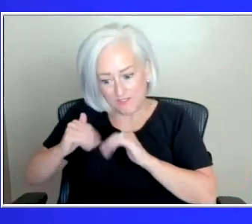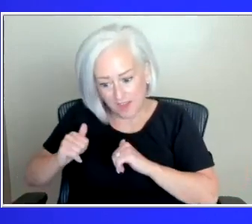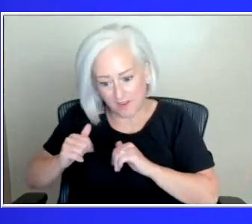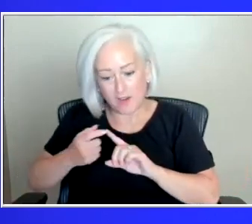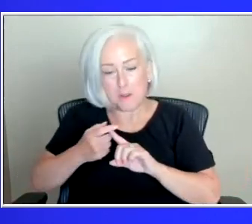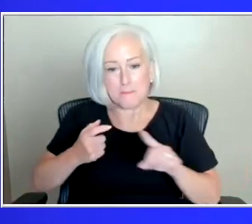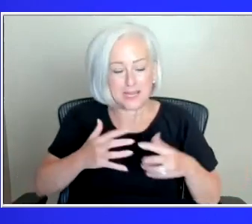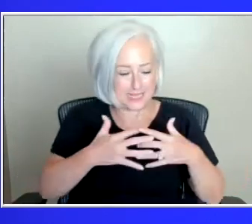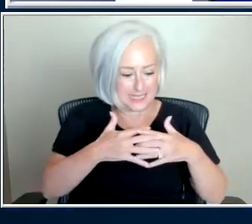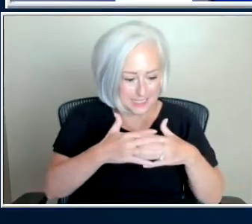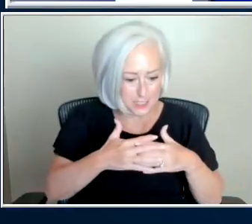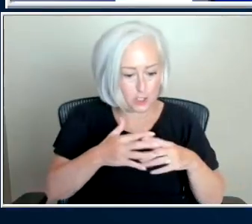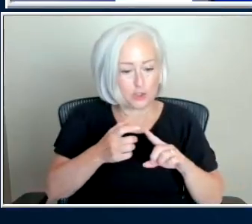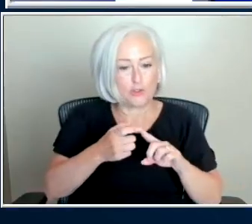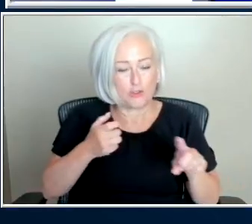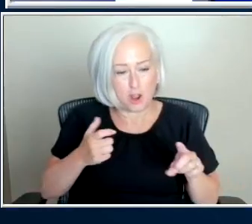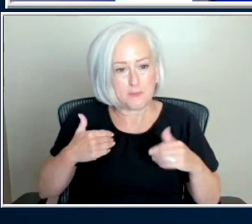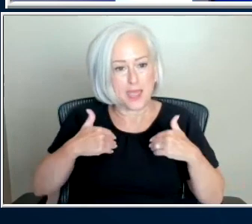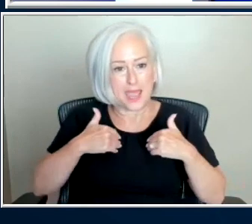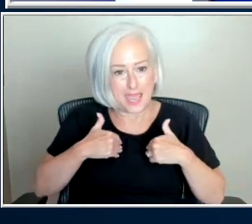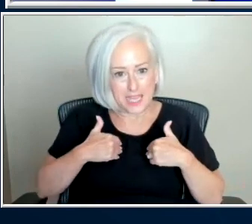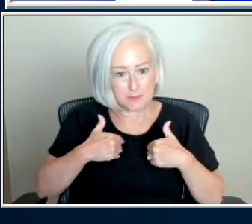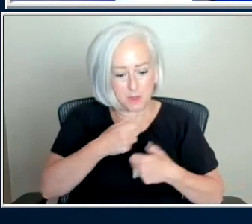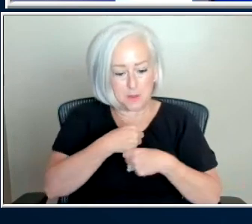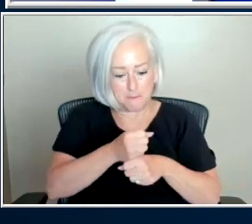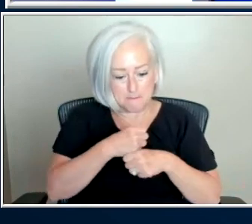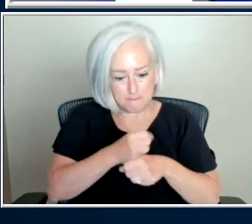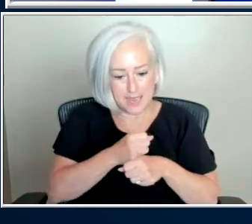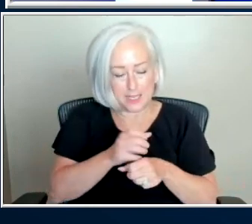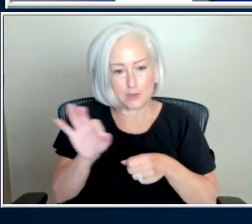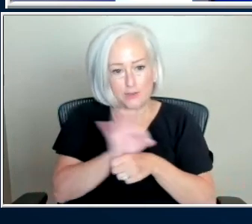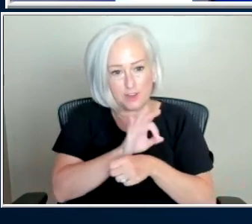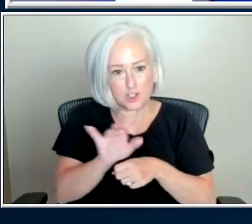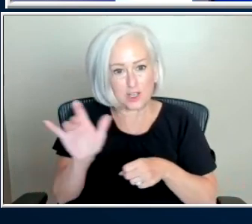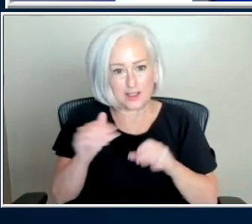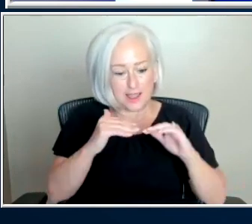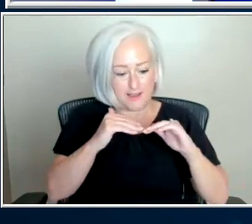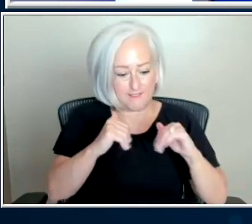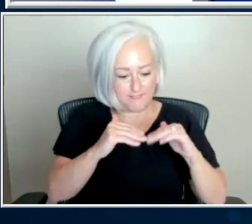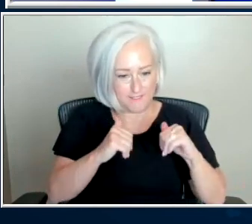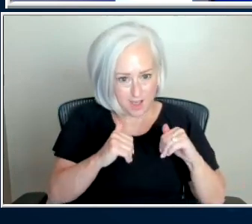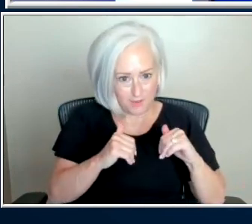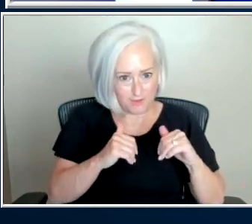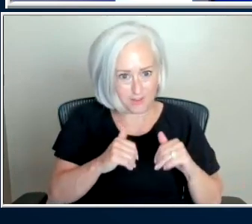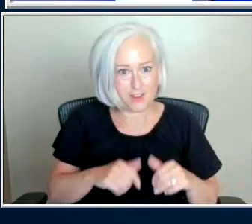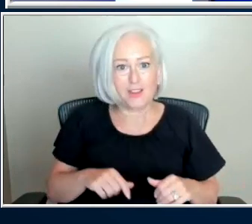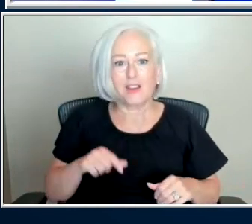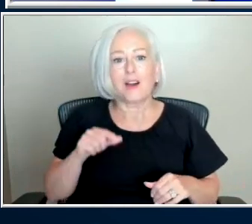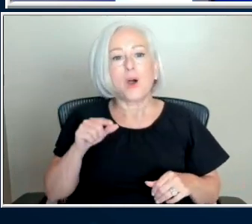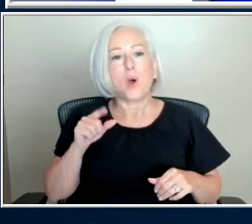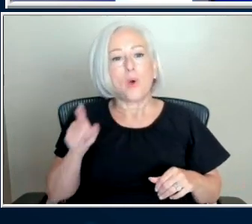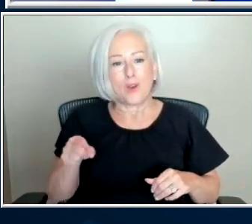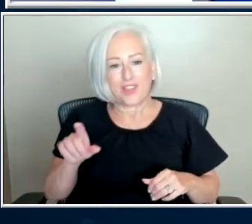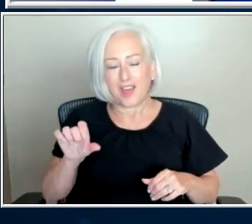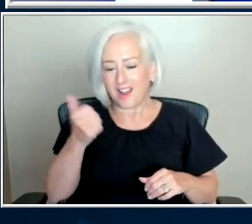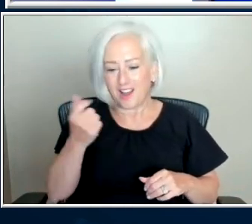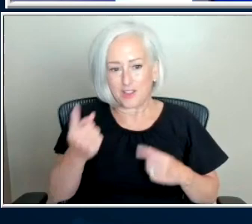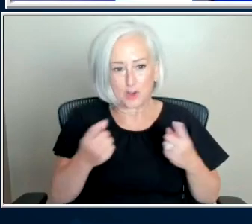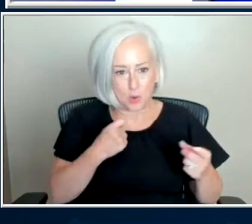valve. Well, that's funny. Gene just popped up. Are the valve replacements human or artificial? Not human,